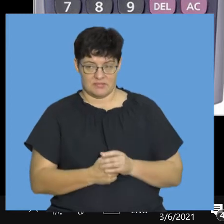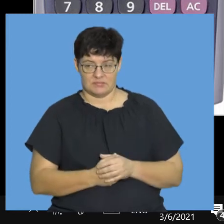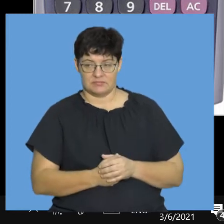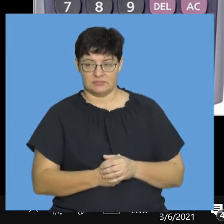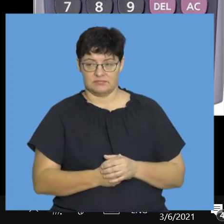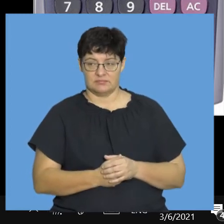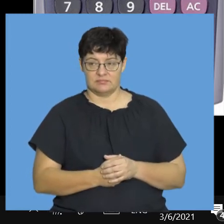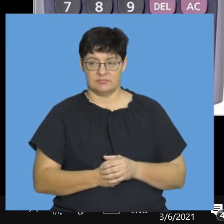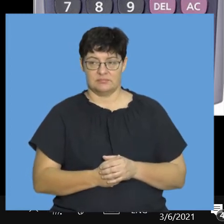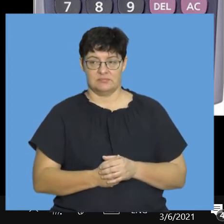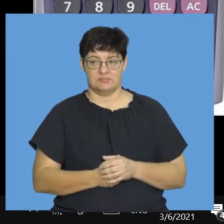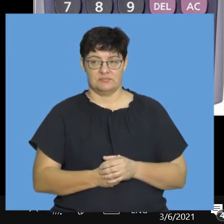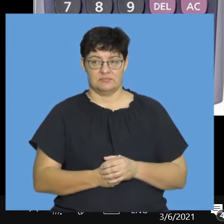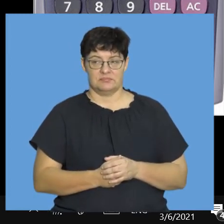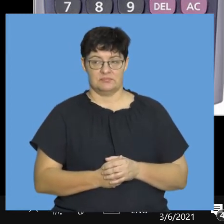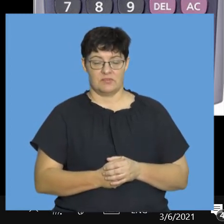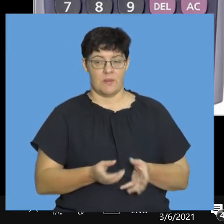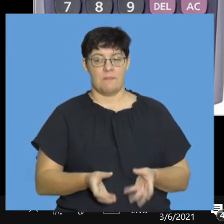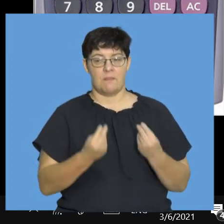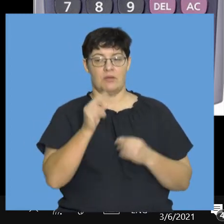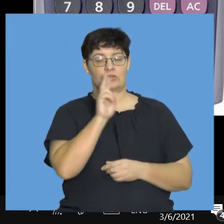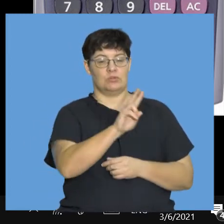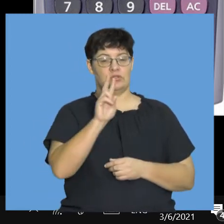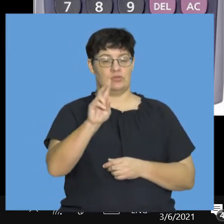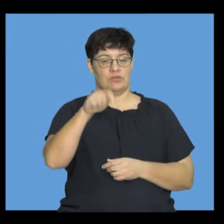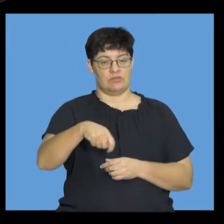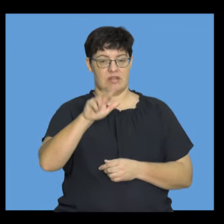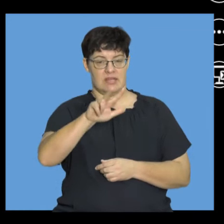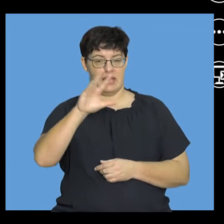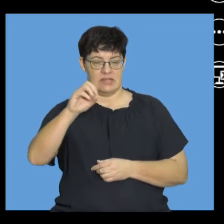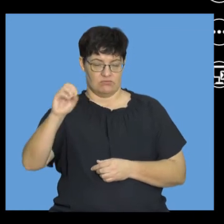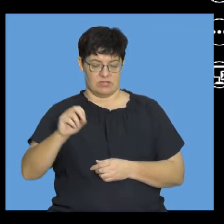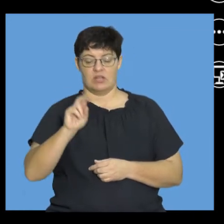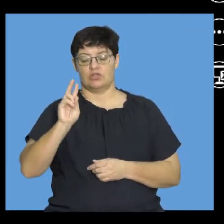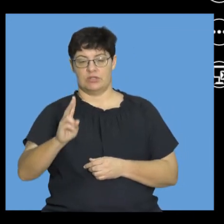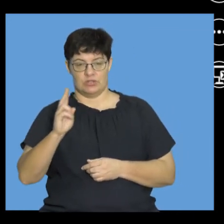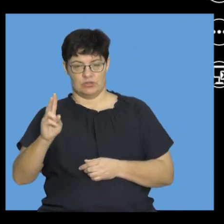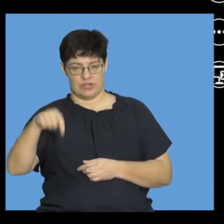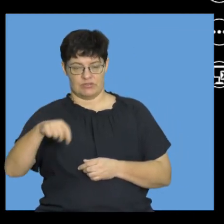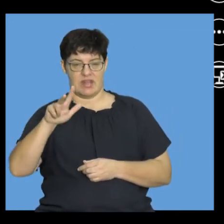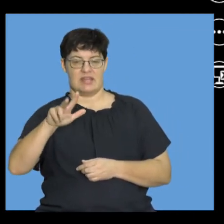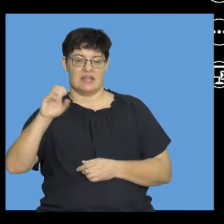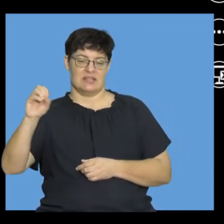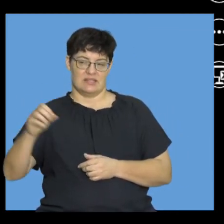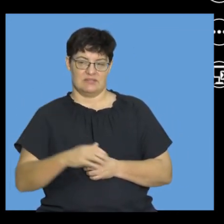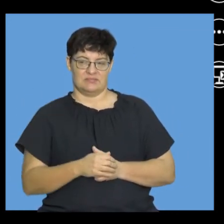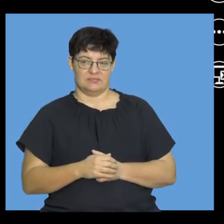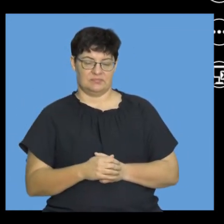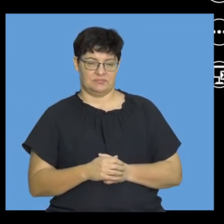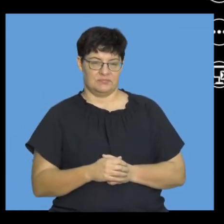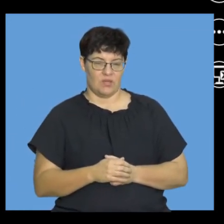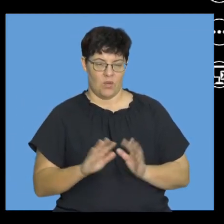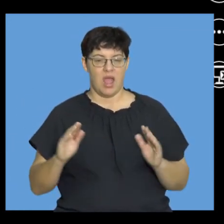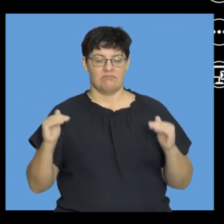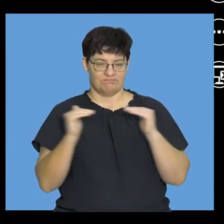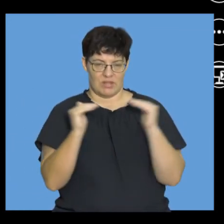it by 2, and there you get a figure of 22,800. So here we go. There's my 22,800